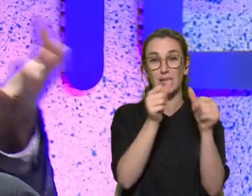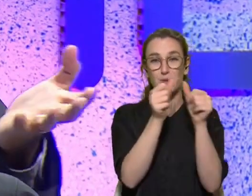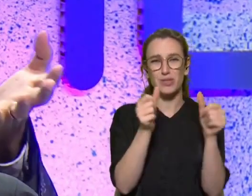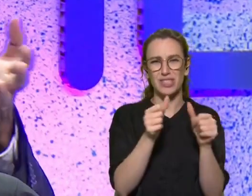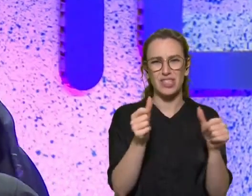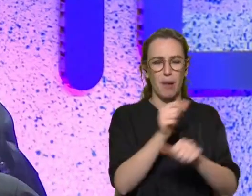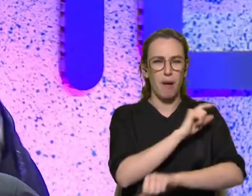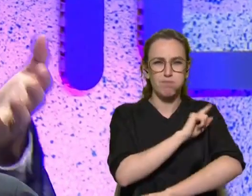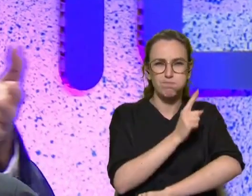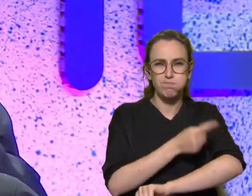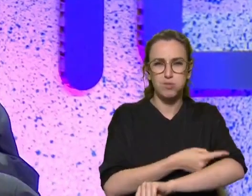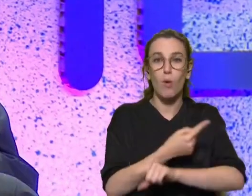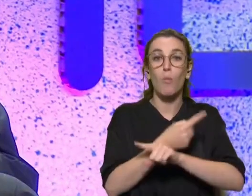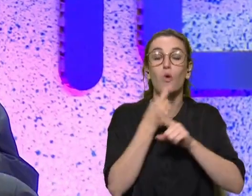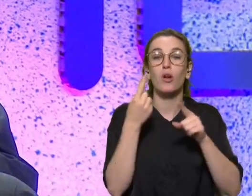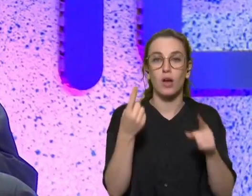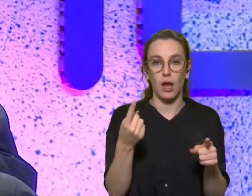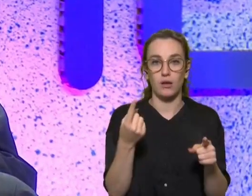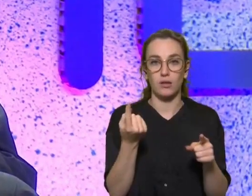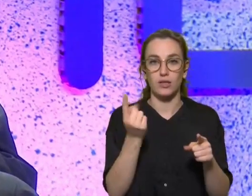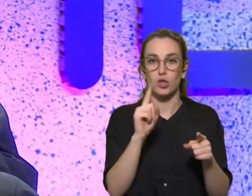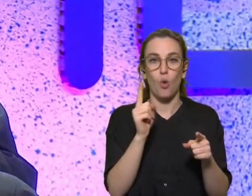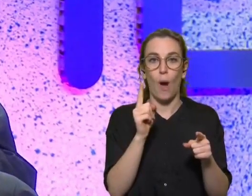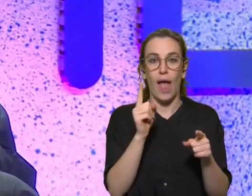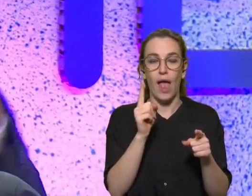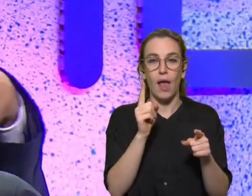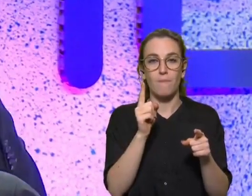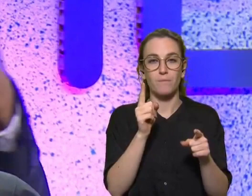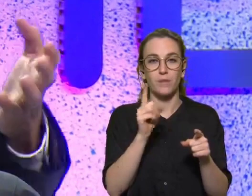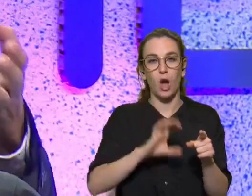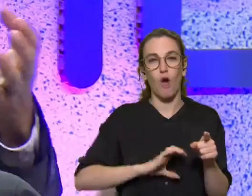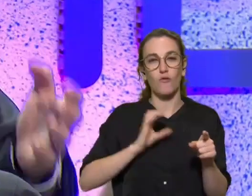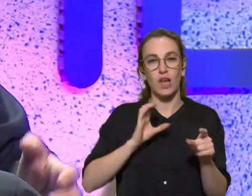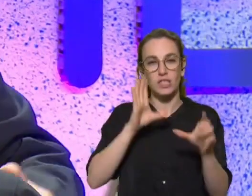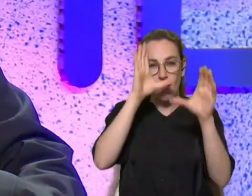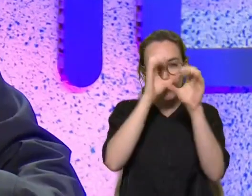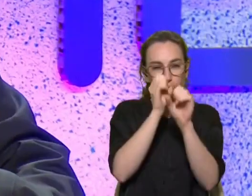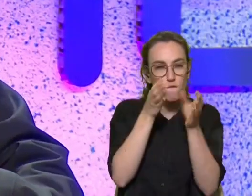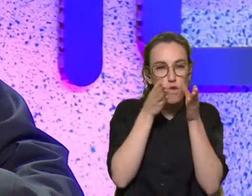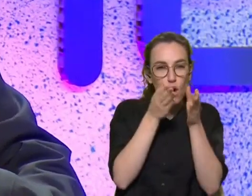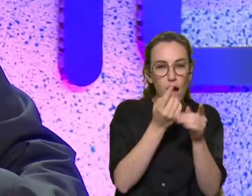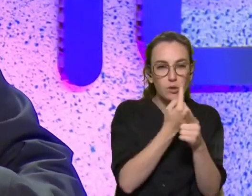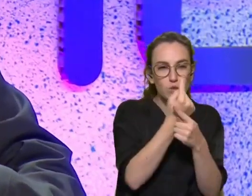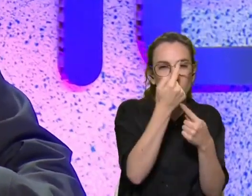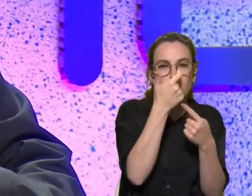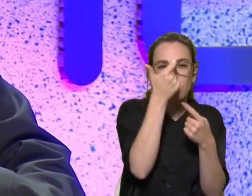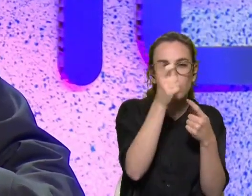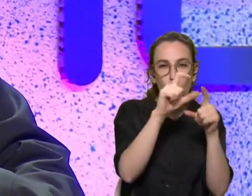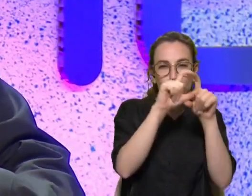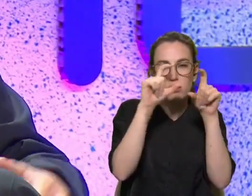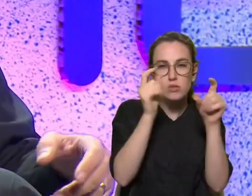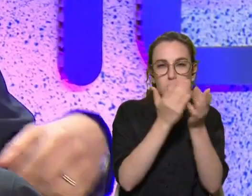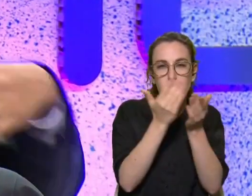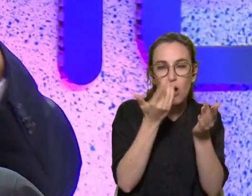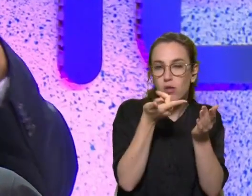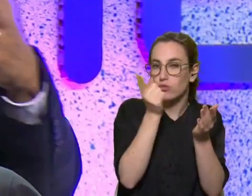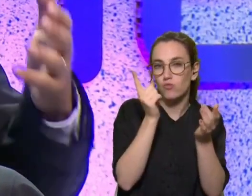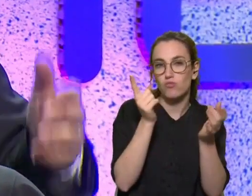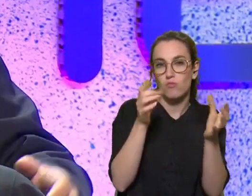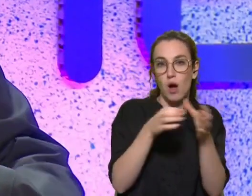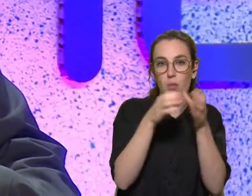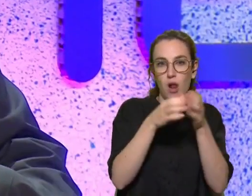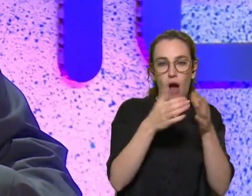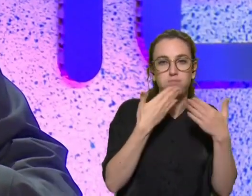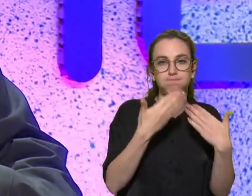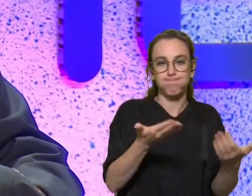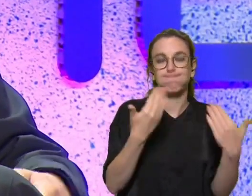resilient network because they have a link. These many people are linked and they have there's a